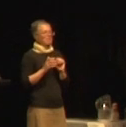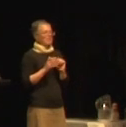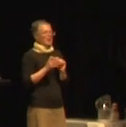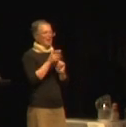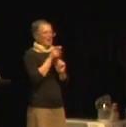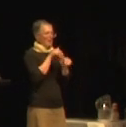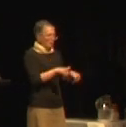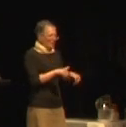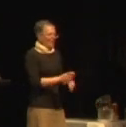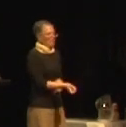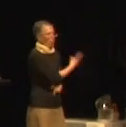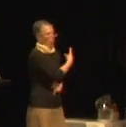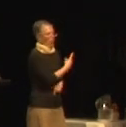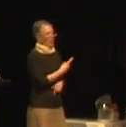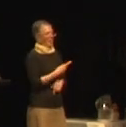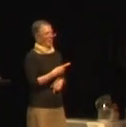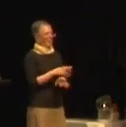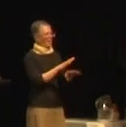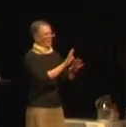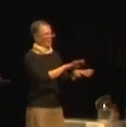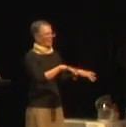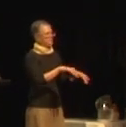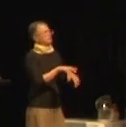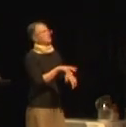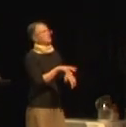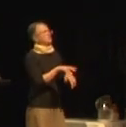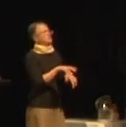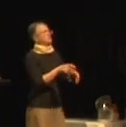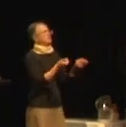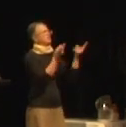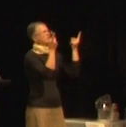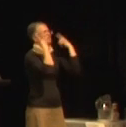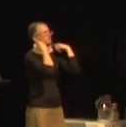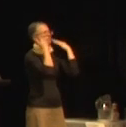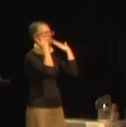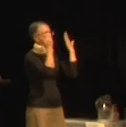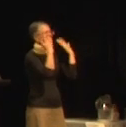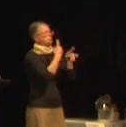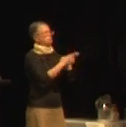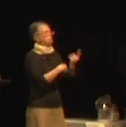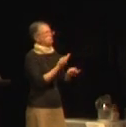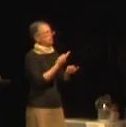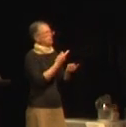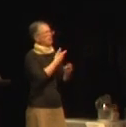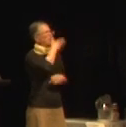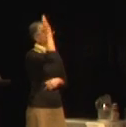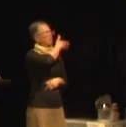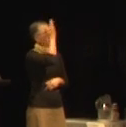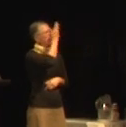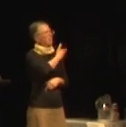use the word library, and they were baffled. They were just completely at a loss. You could see the hopelessness. Give us